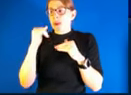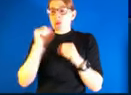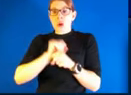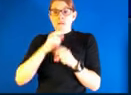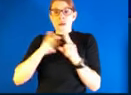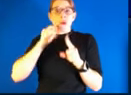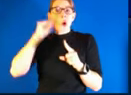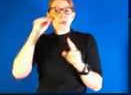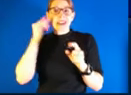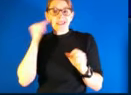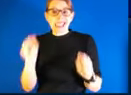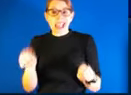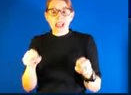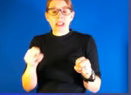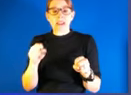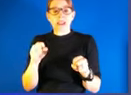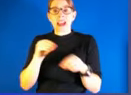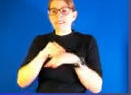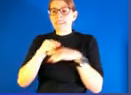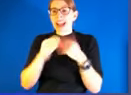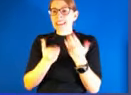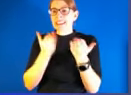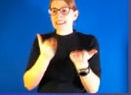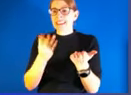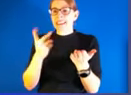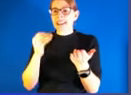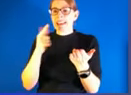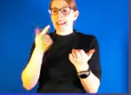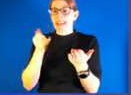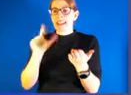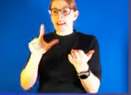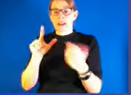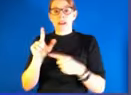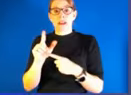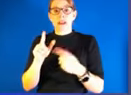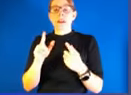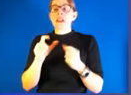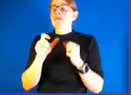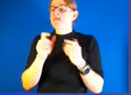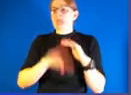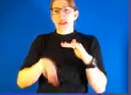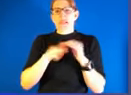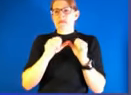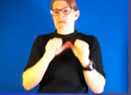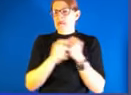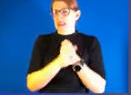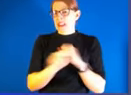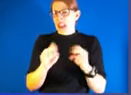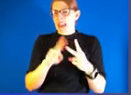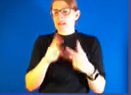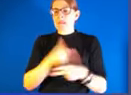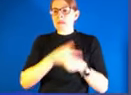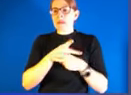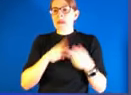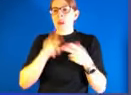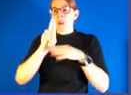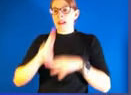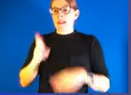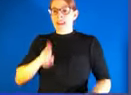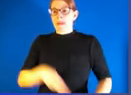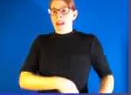What advice do you have for us? Yeah, I think it's just the basics, right? Keep yourself safe, take precautions, wear your seatbelt, do all